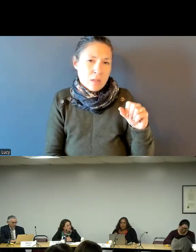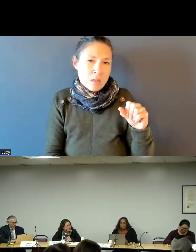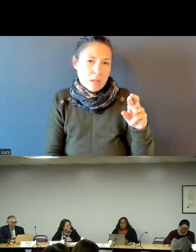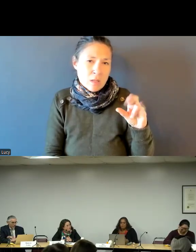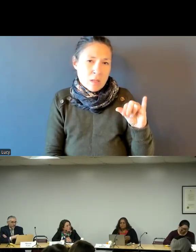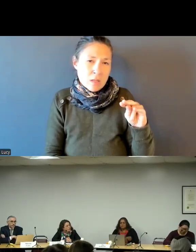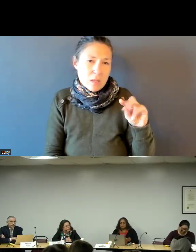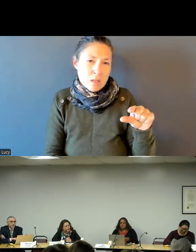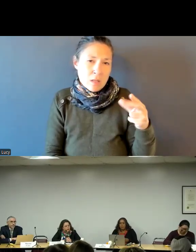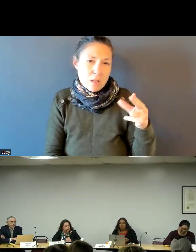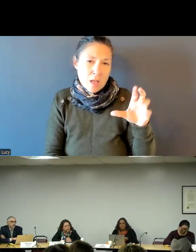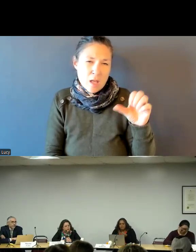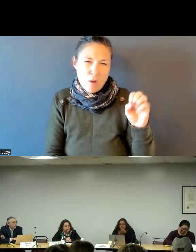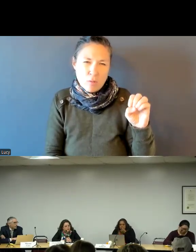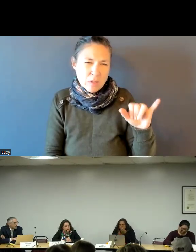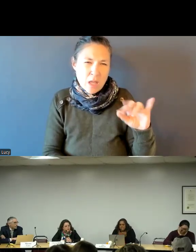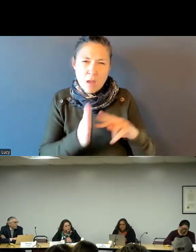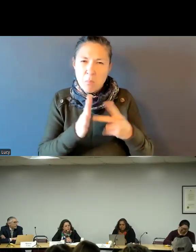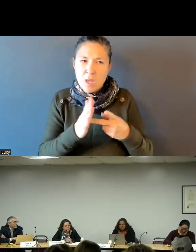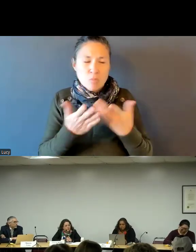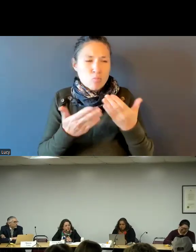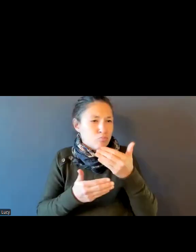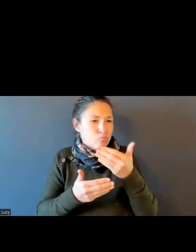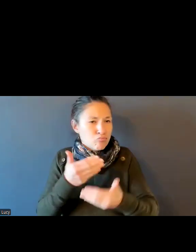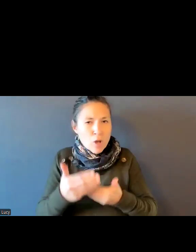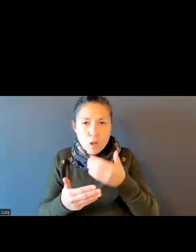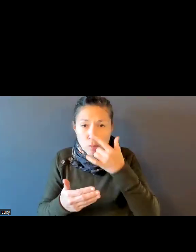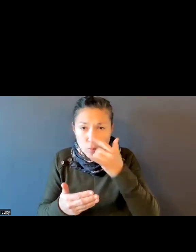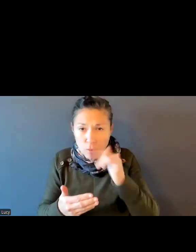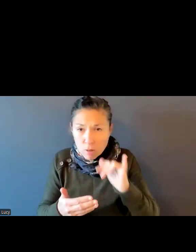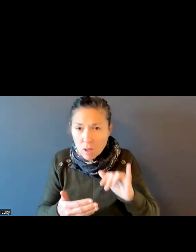process that's going on right now, and sort of the